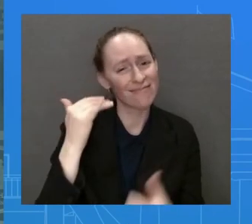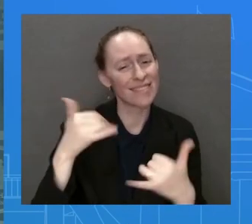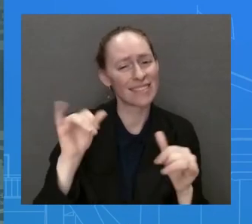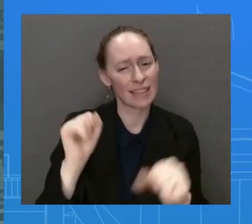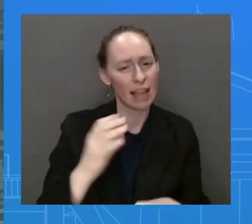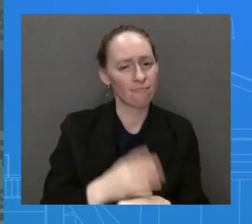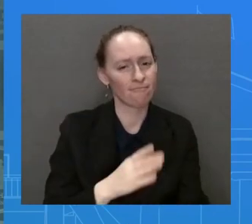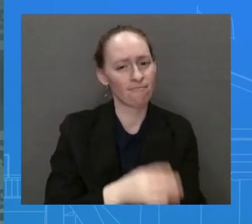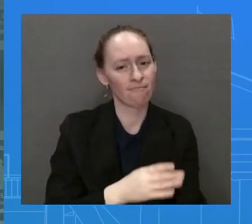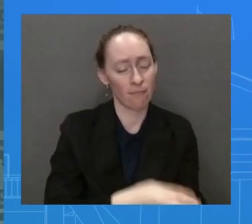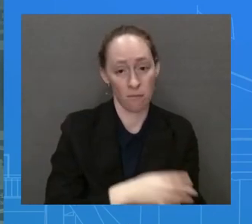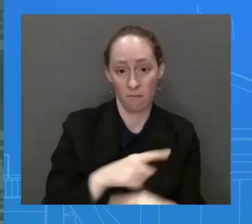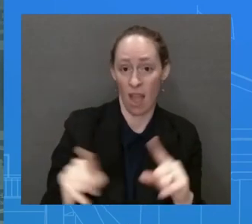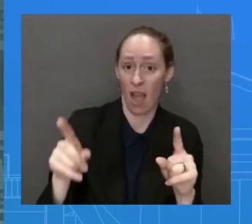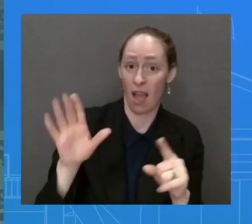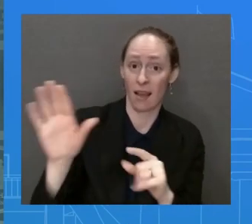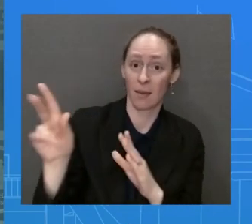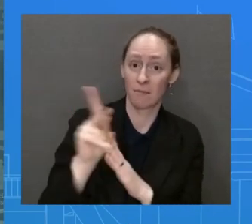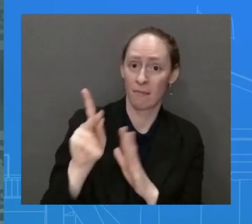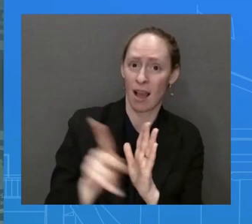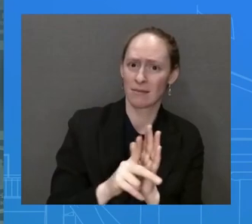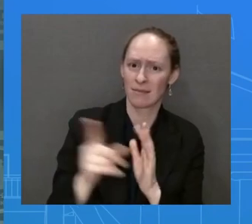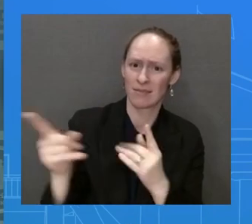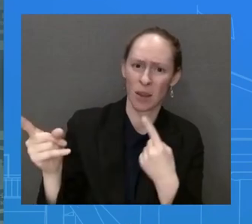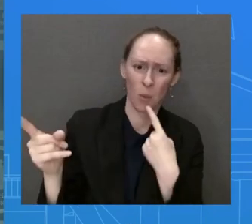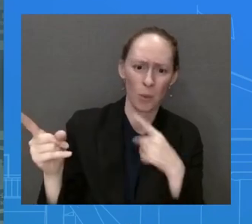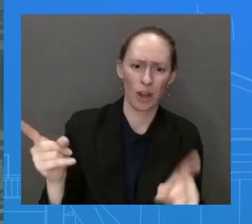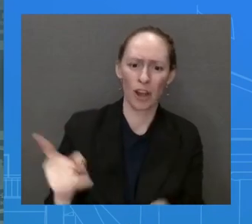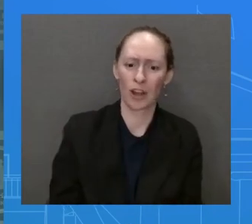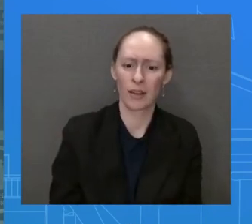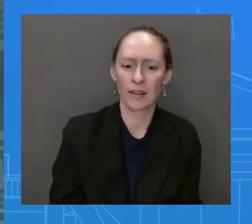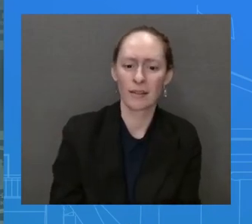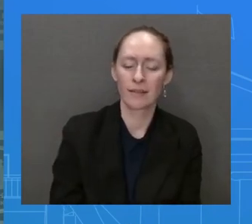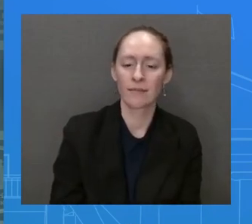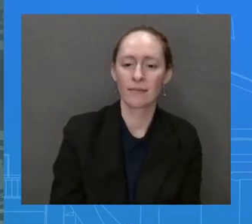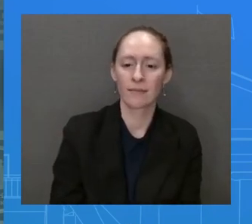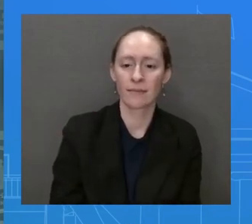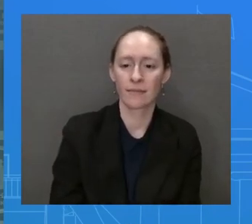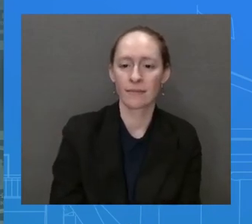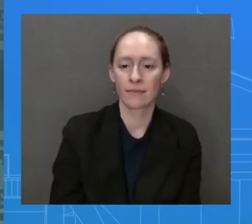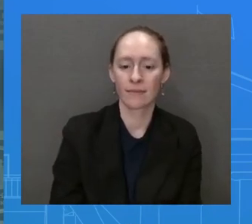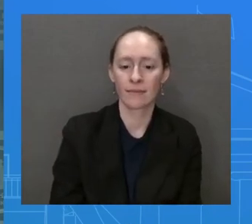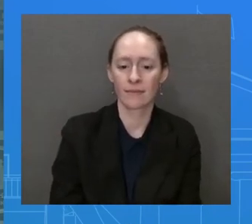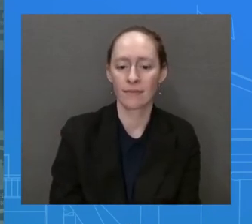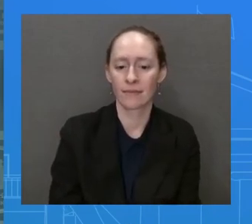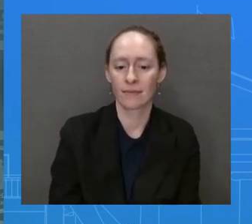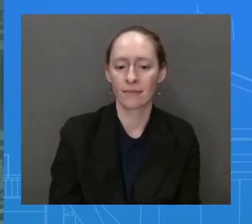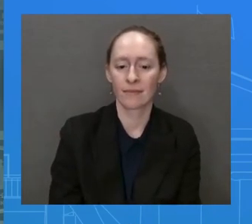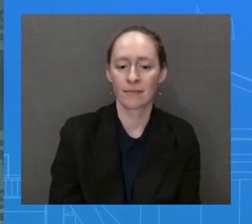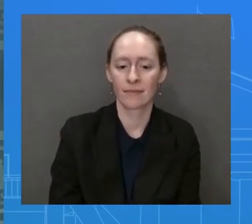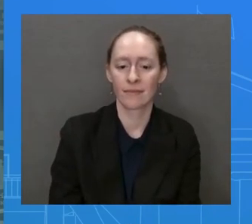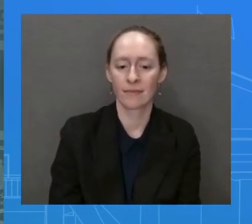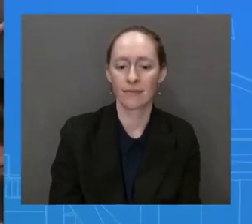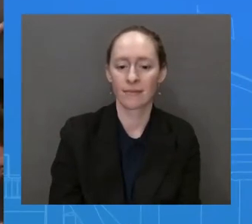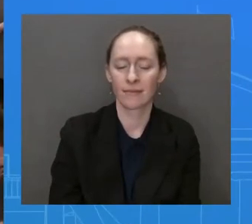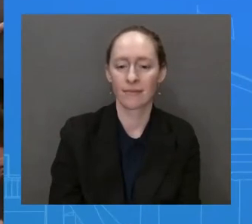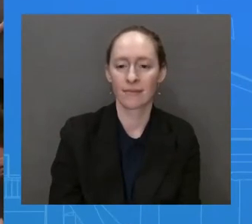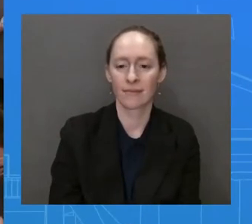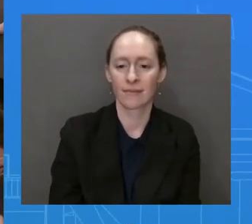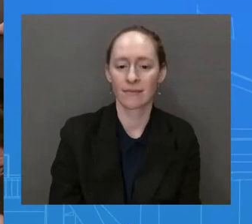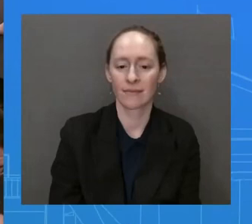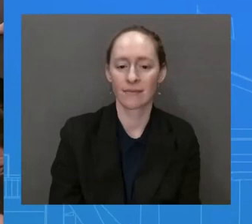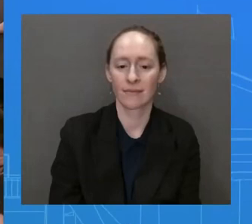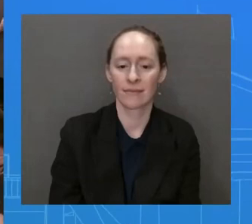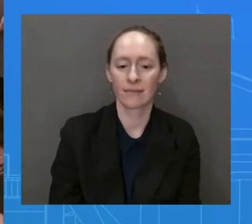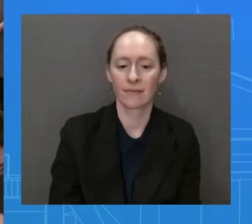is actually working. Okay. Go ahead, Alex, in the back. Karine, earlier this week we discussed the situation